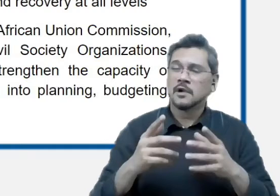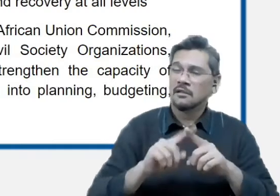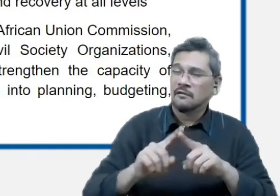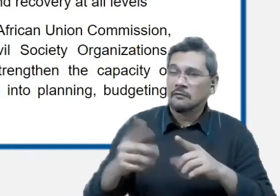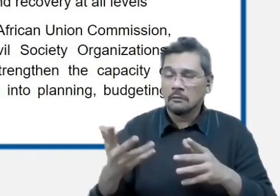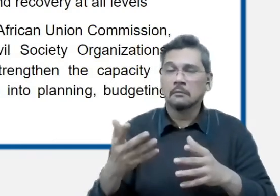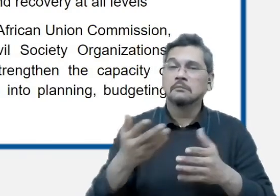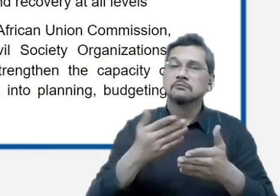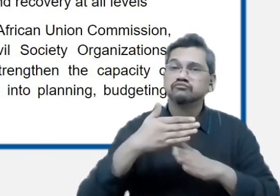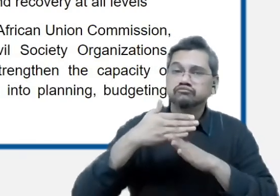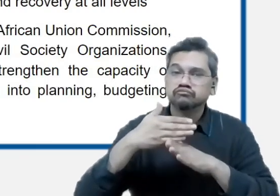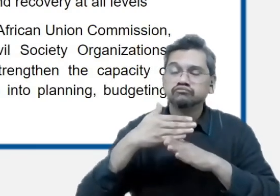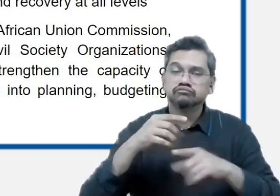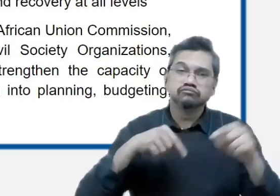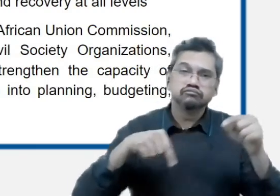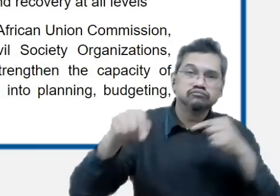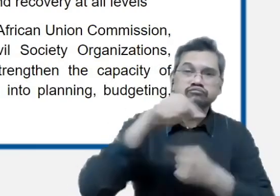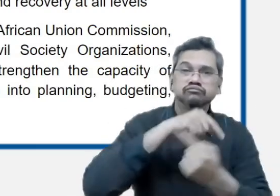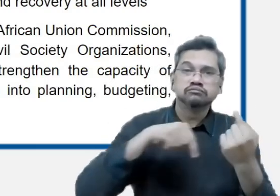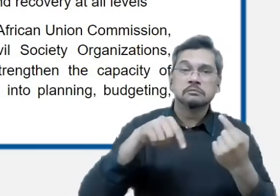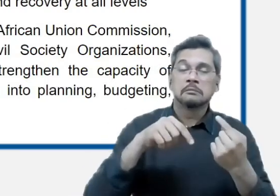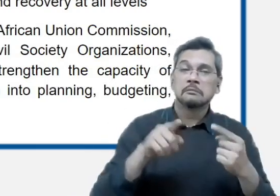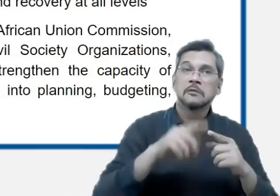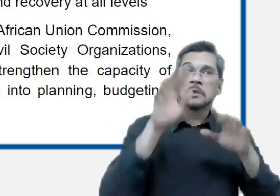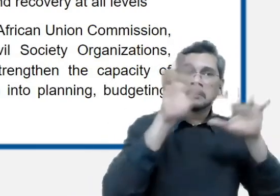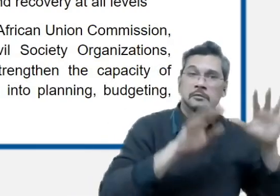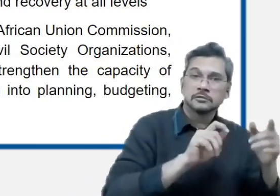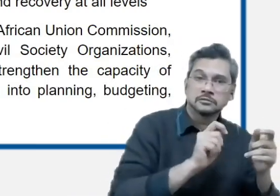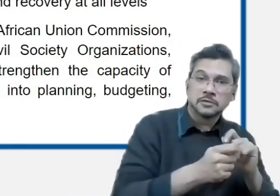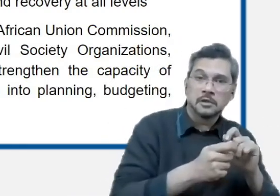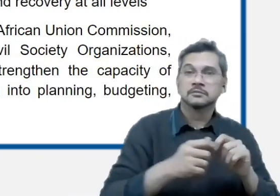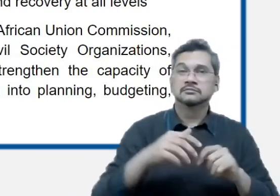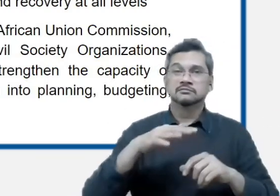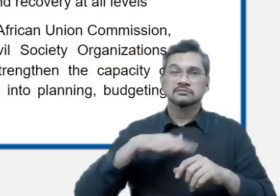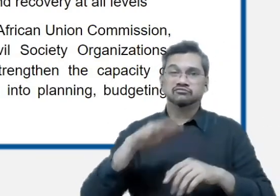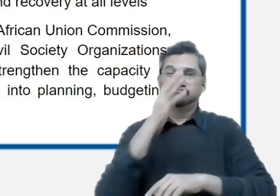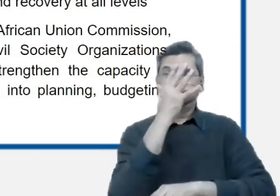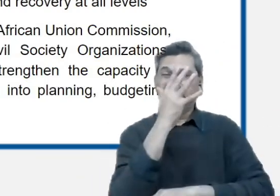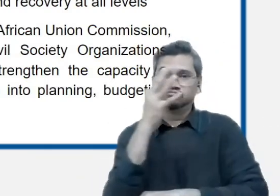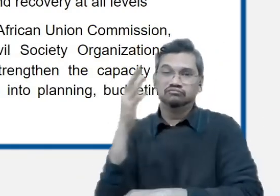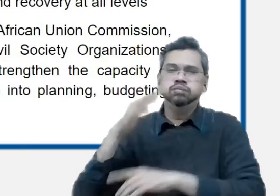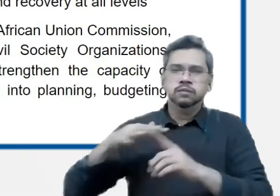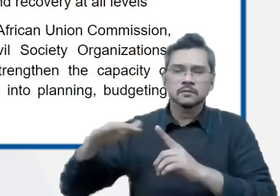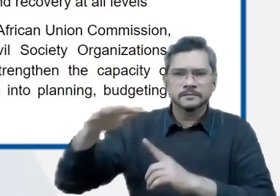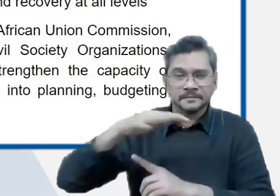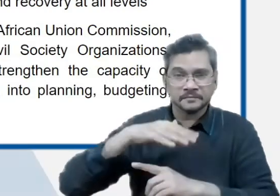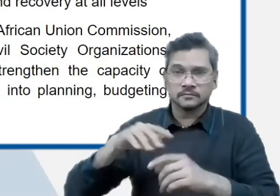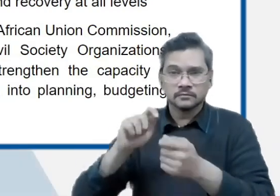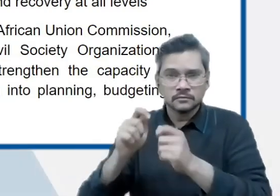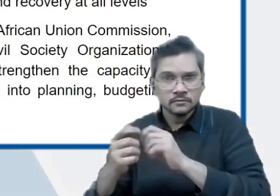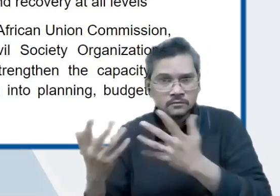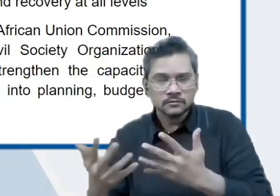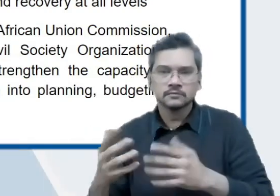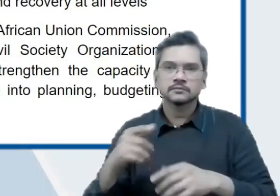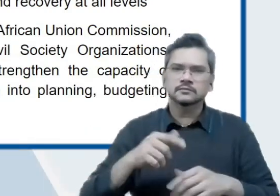biodiversity, conservation, combating desertification, and sustainable development actions, and Great Green Wall